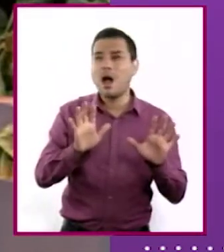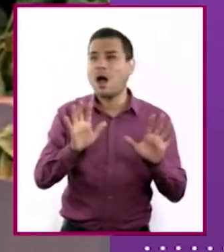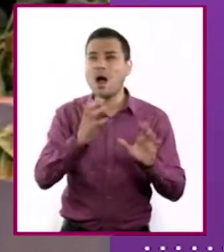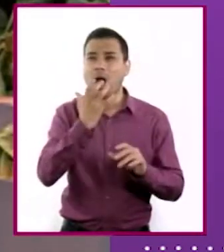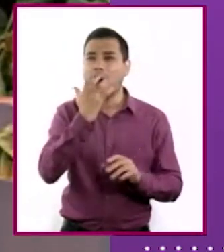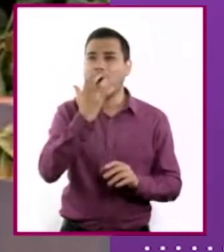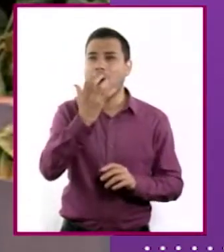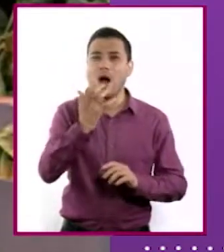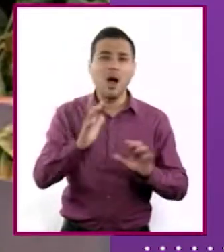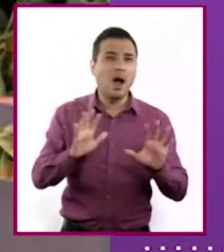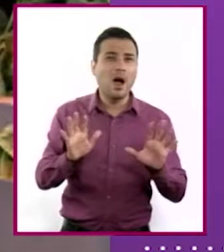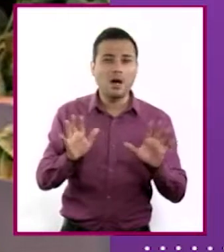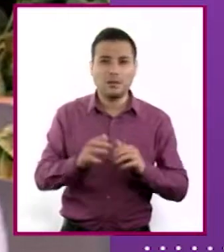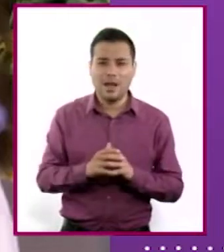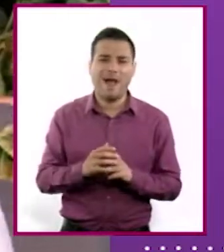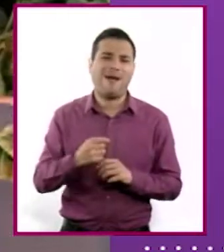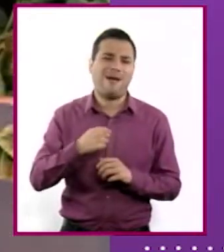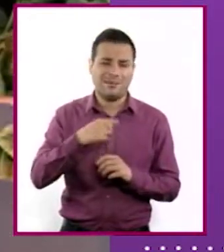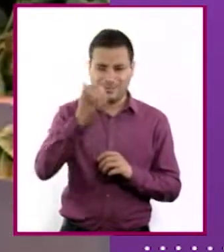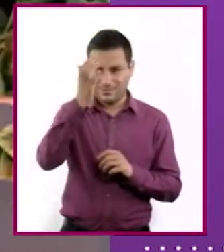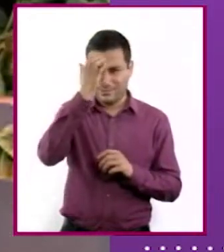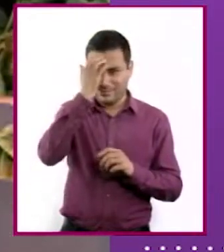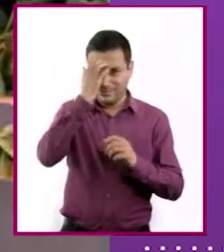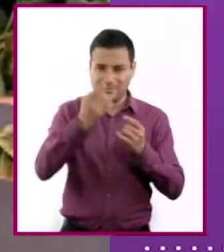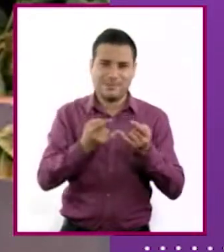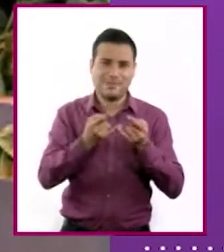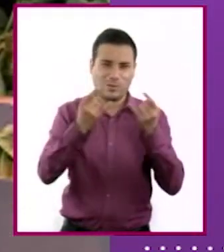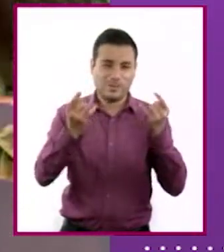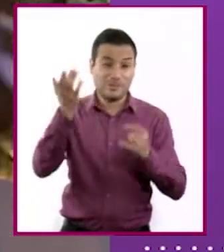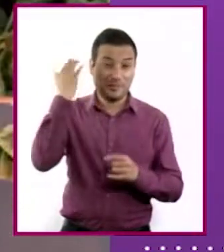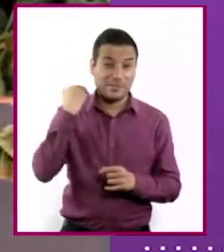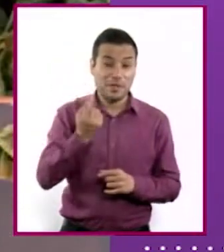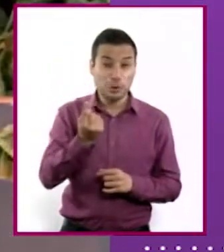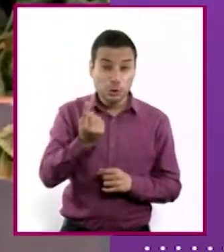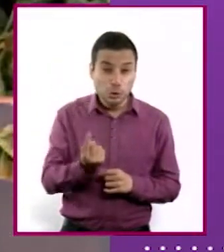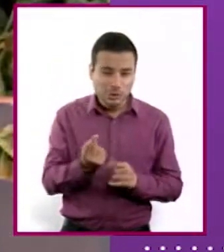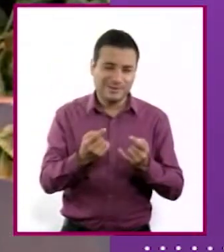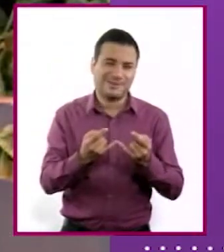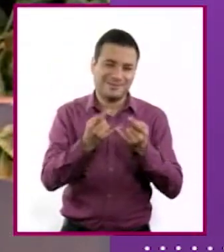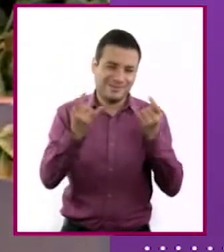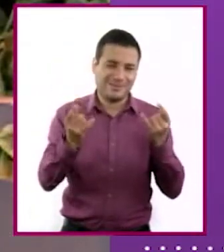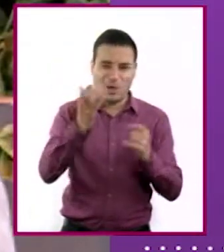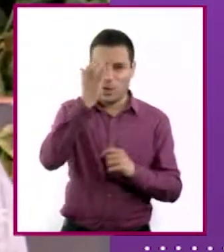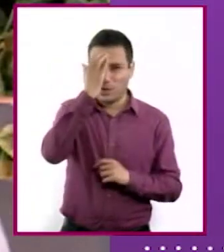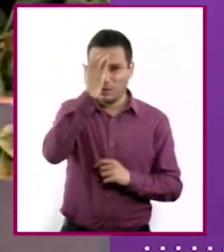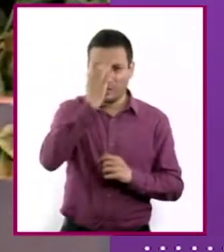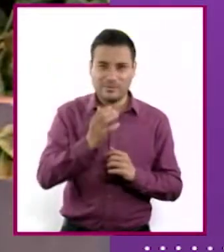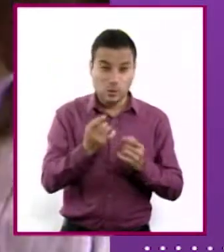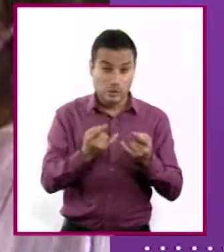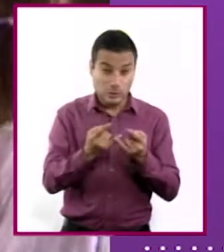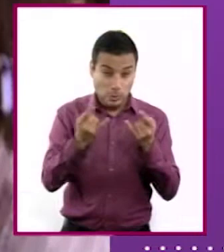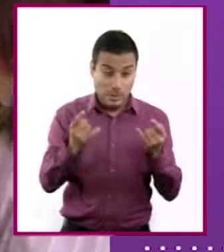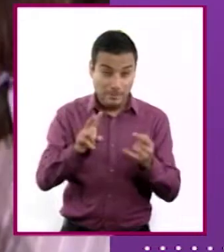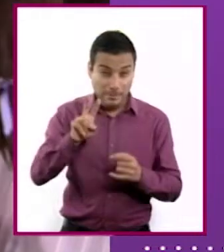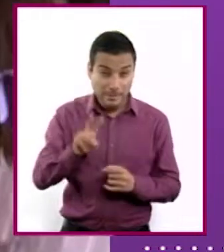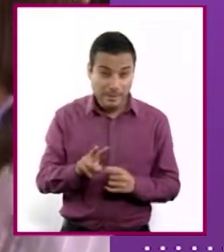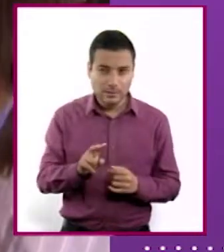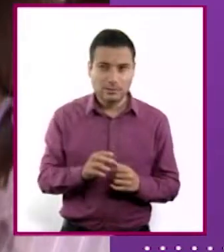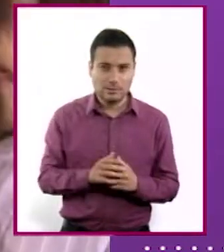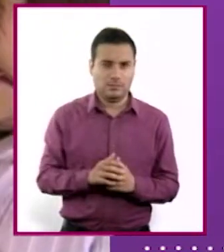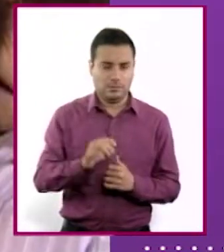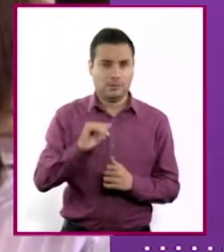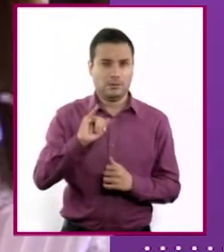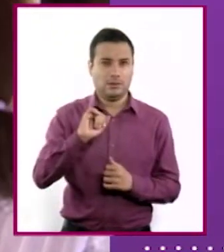Oh! Yes, I know that story. I heard it when I was little. Do you think it's true? Of